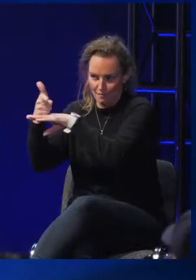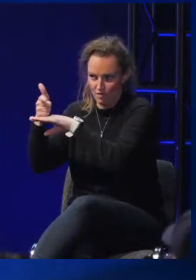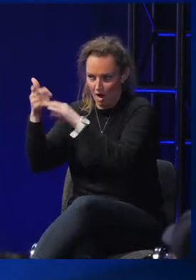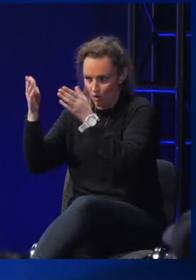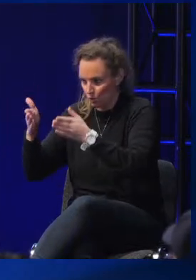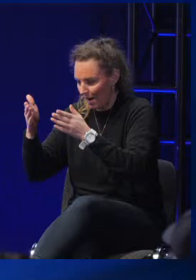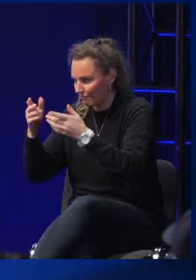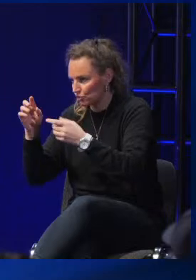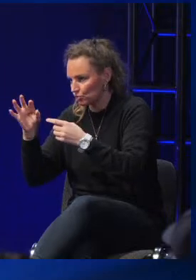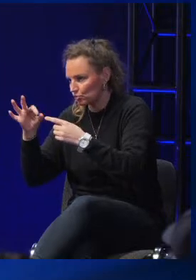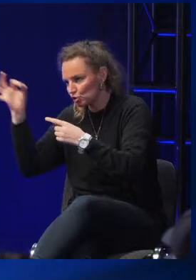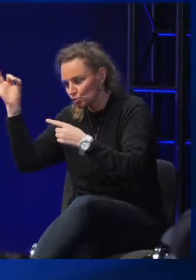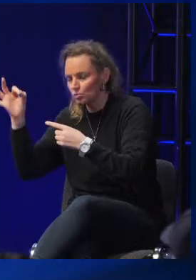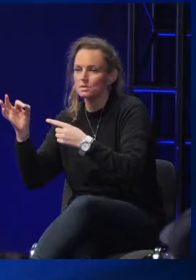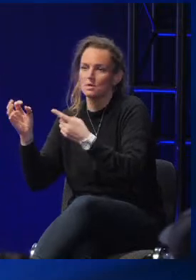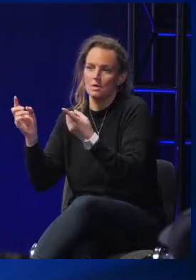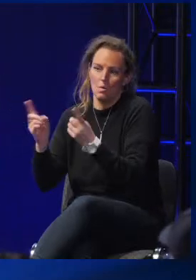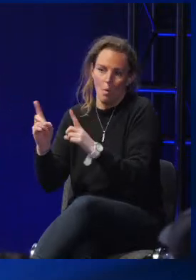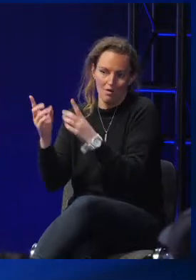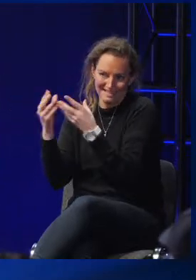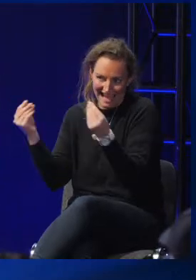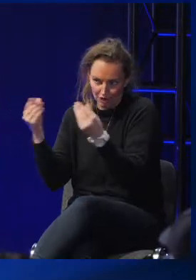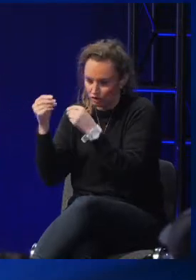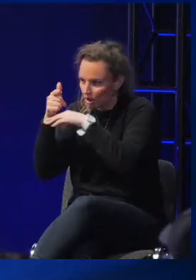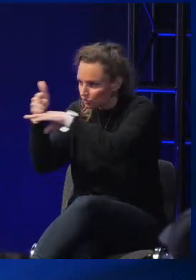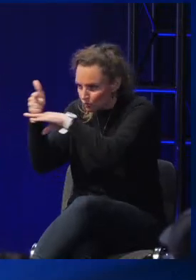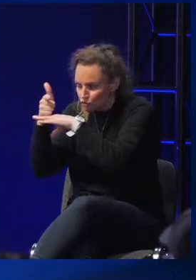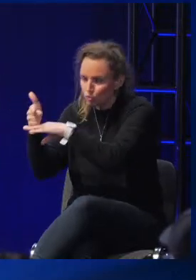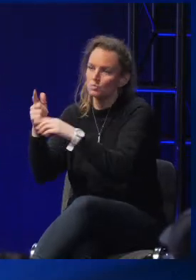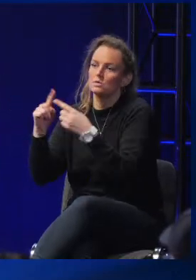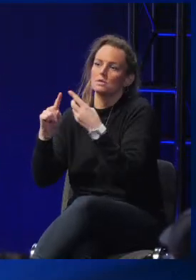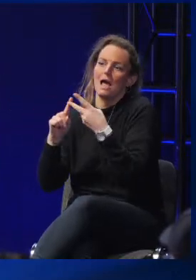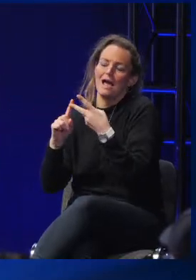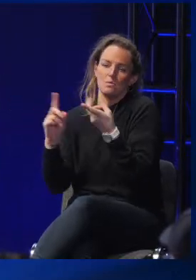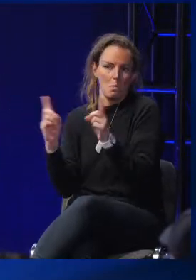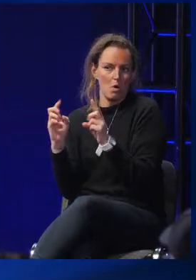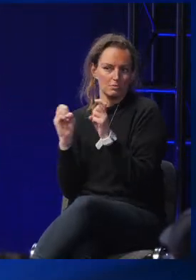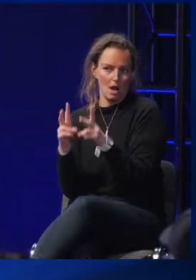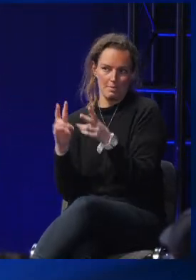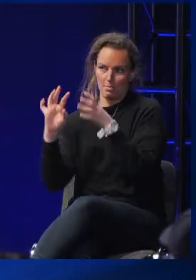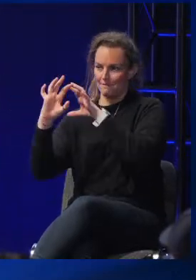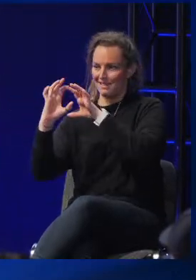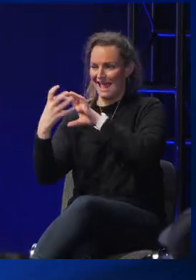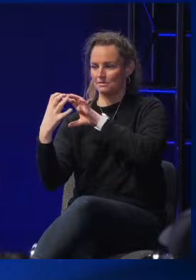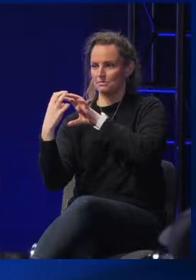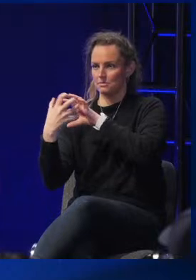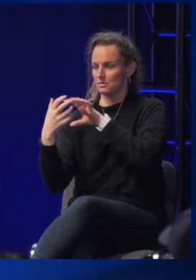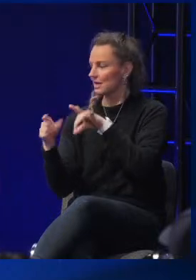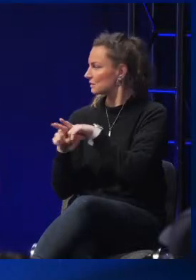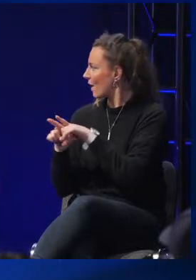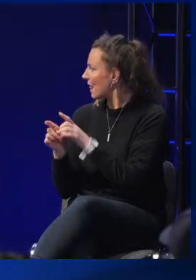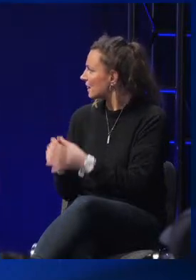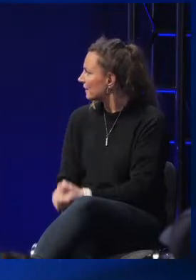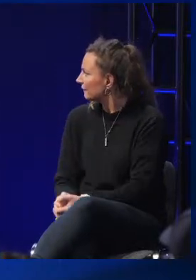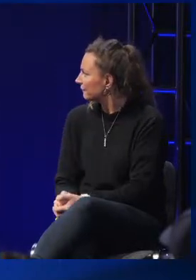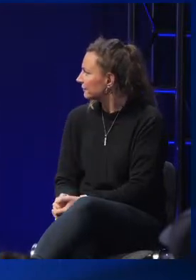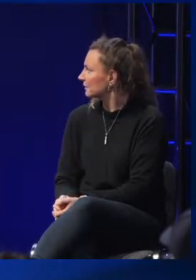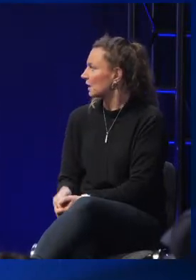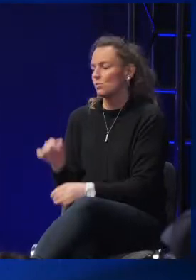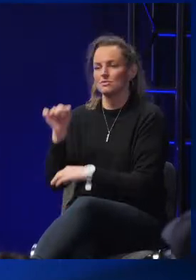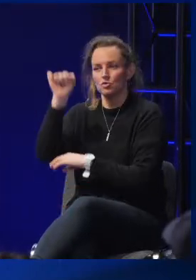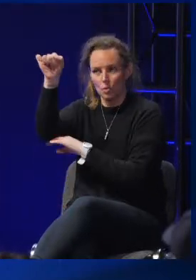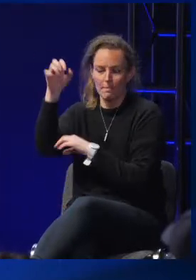of lens that was made played a big part. Yeah, it was Super